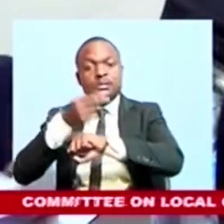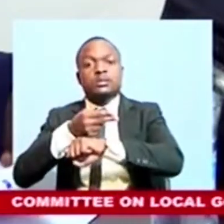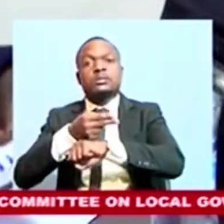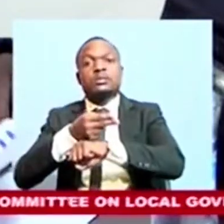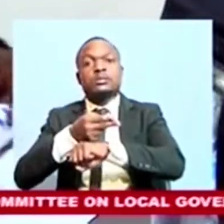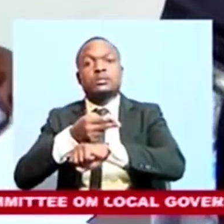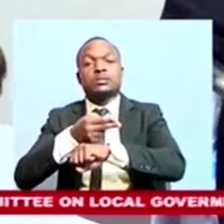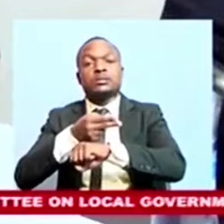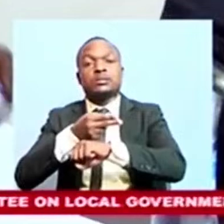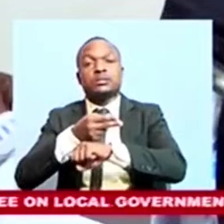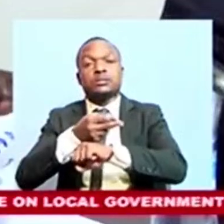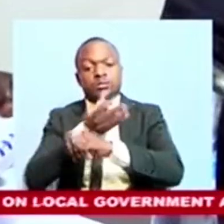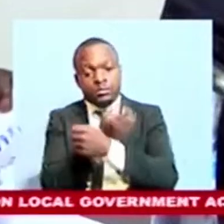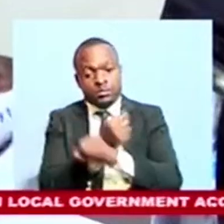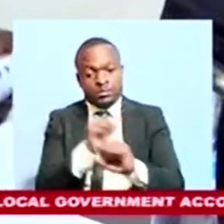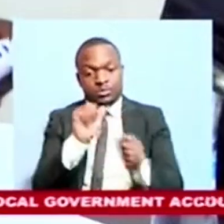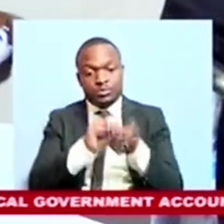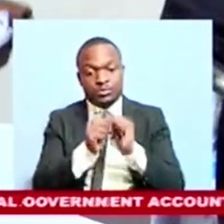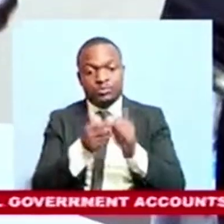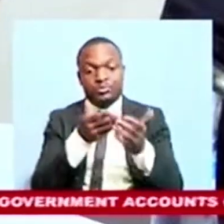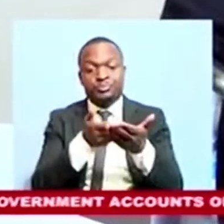problem out?